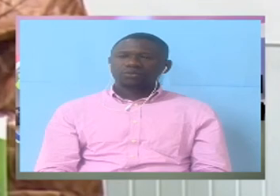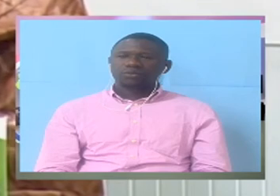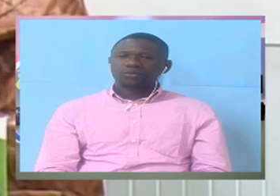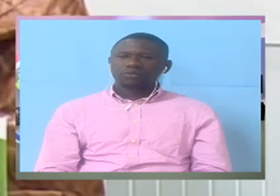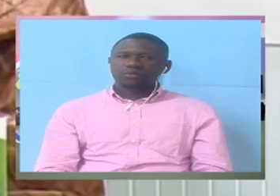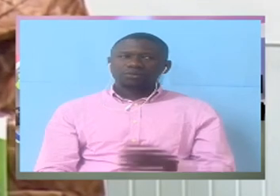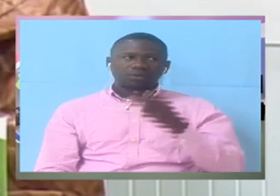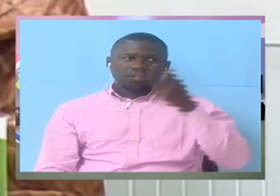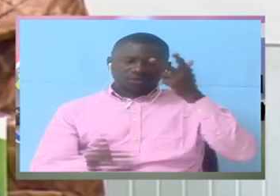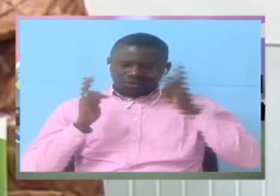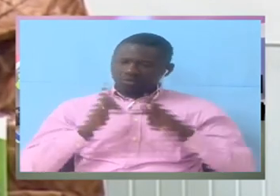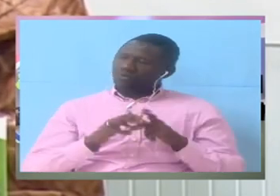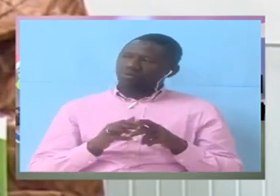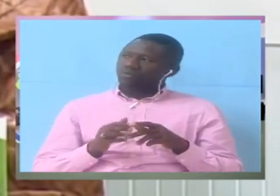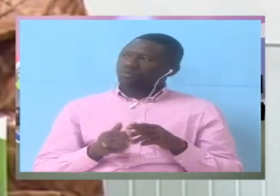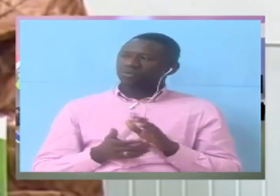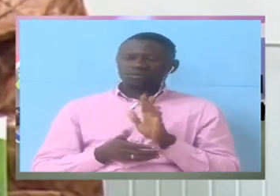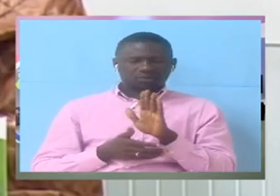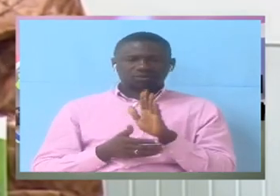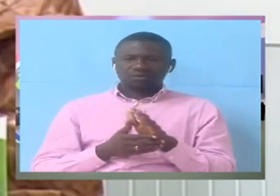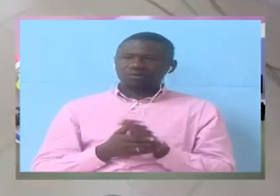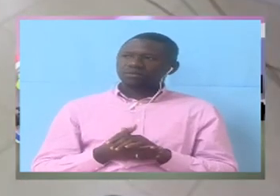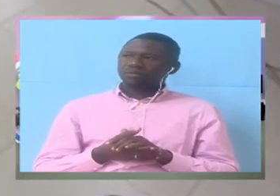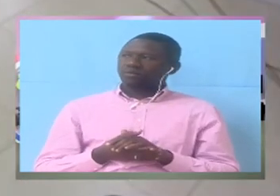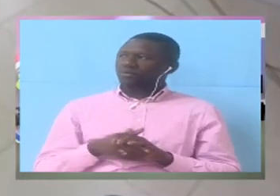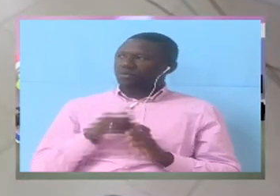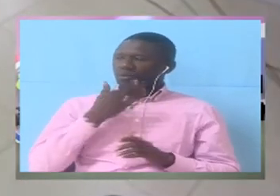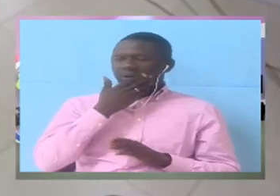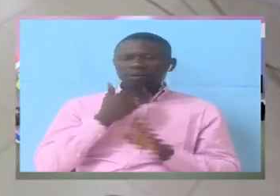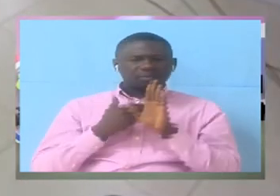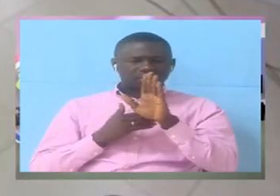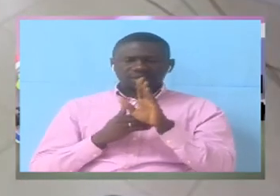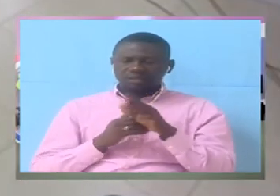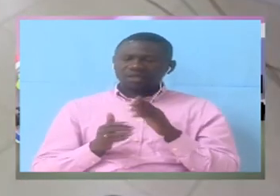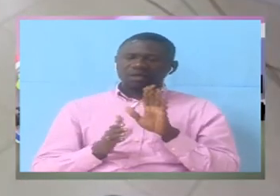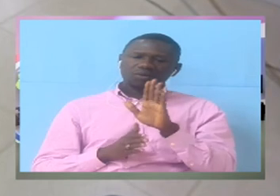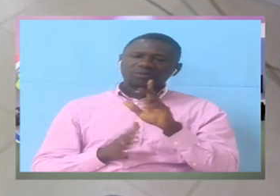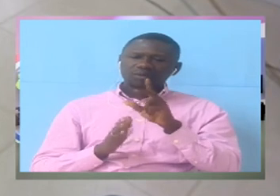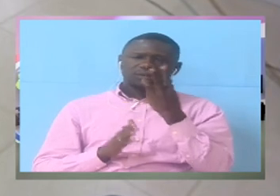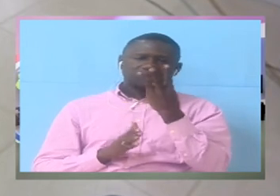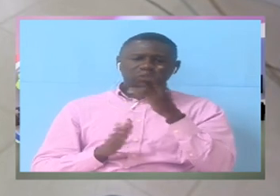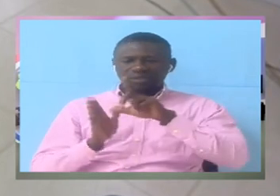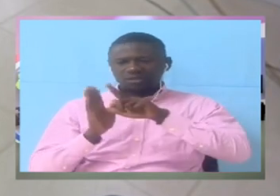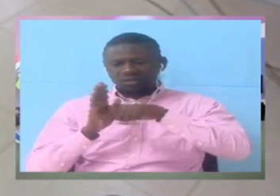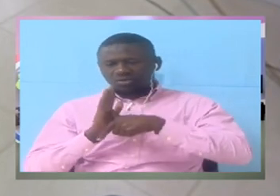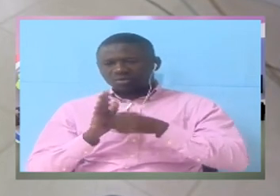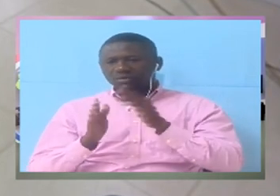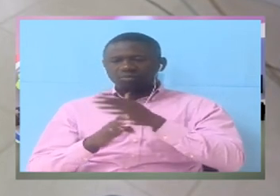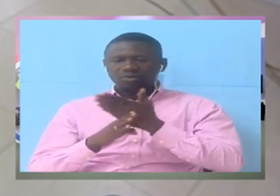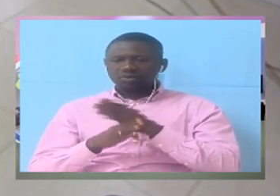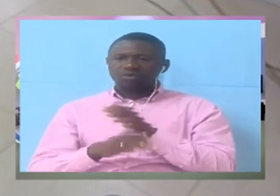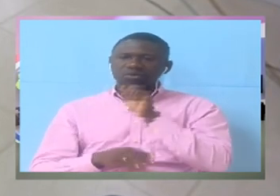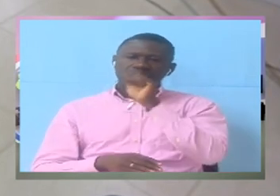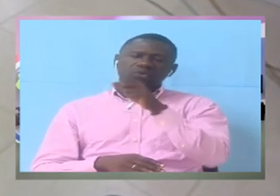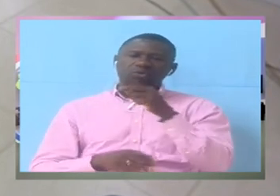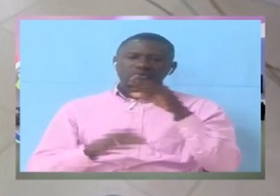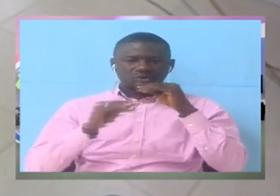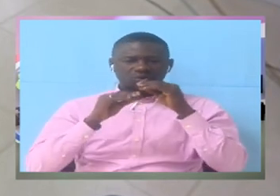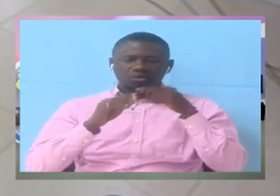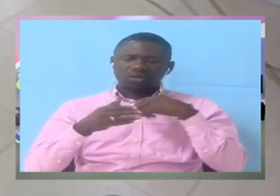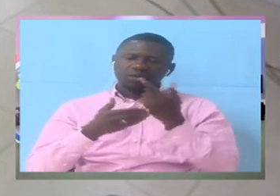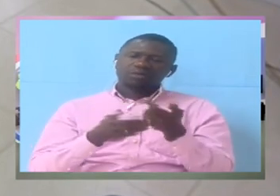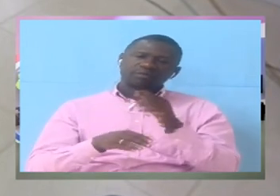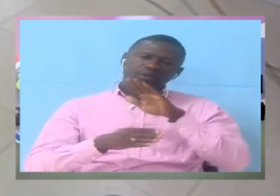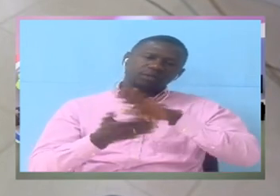Council, you may have to intervene here, please. Could you allow for 3 seconds between your speech and that of the